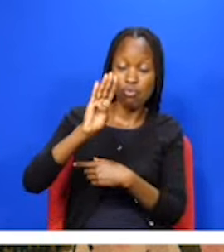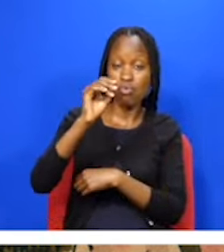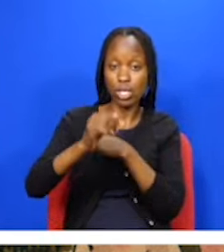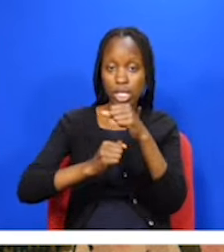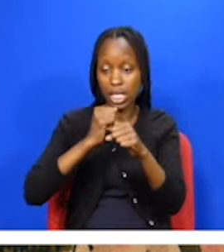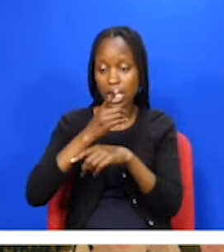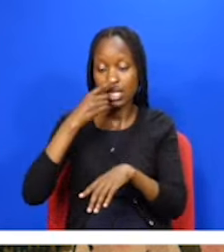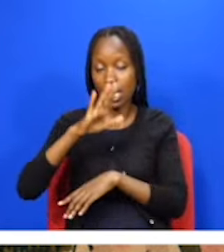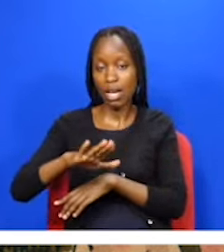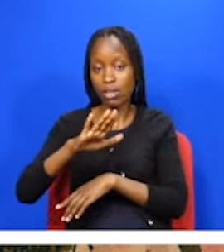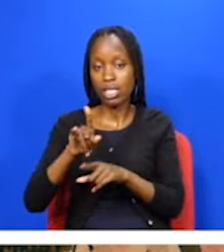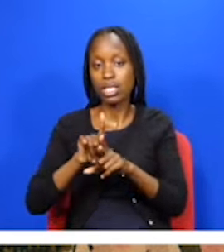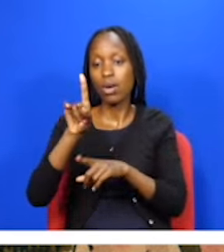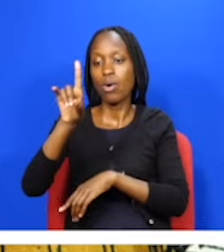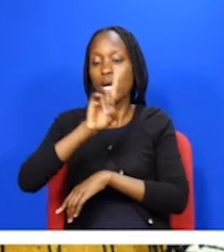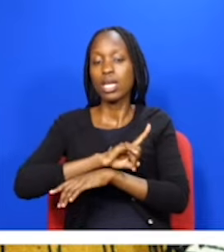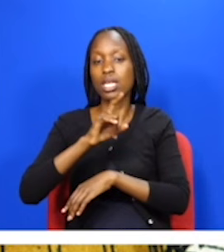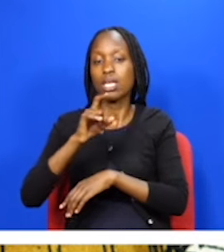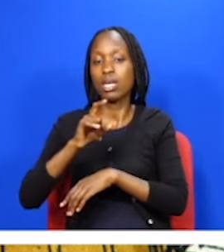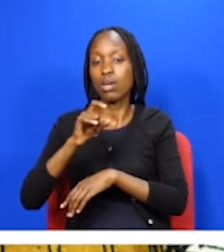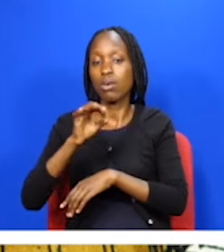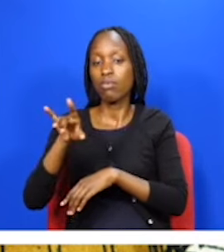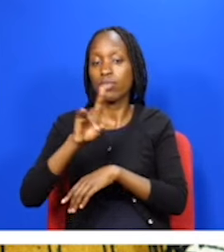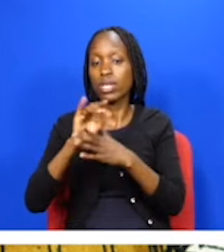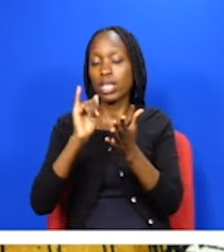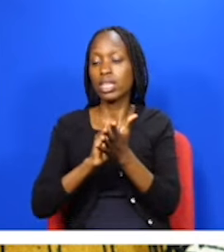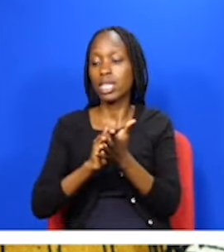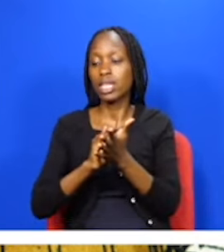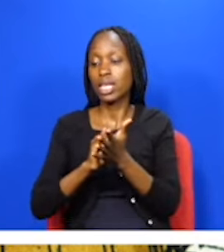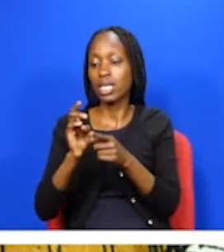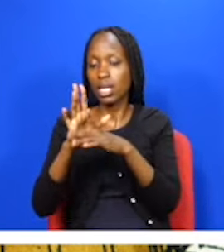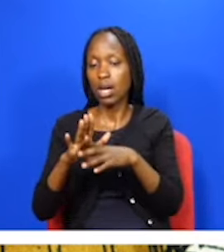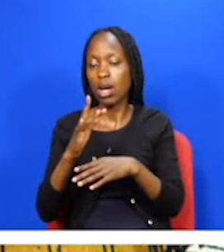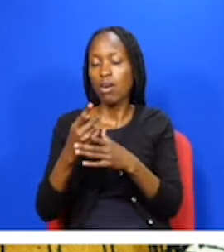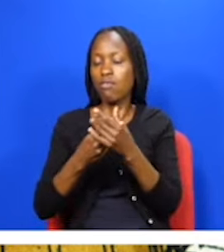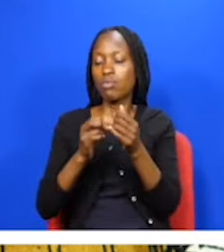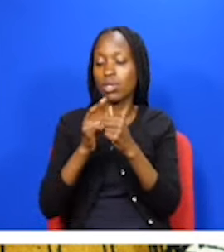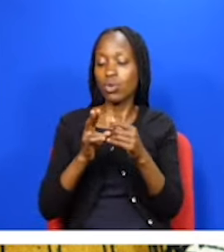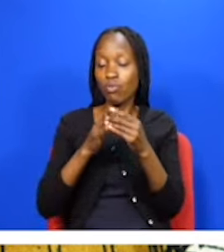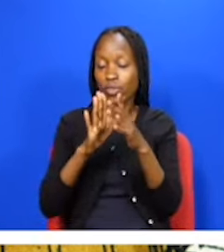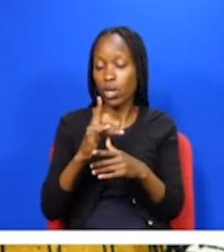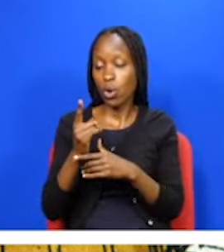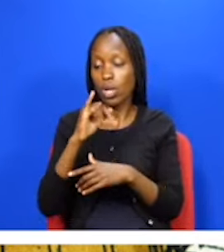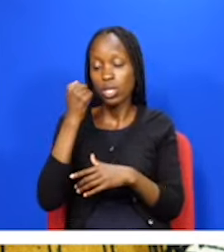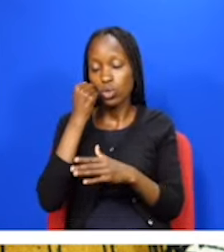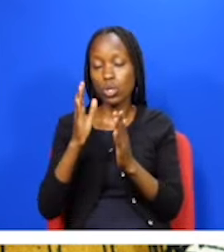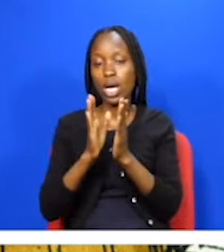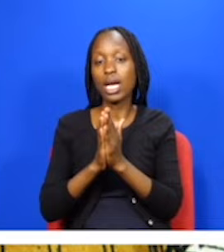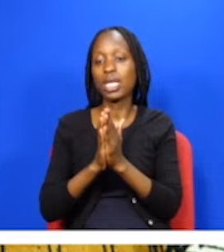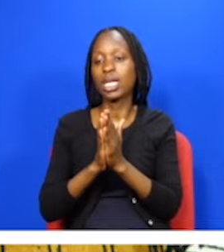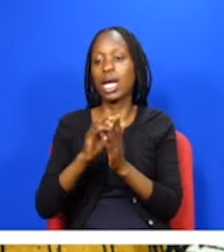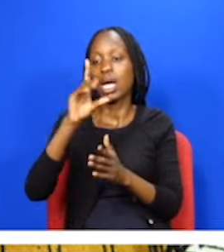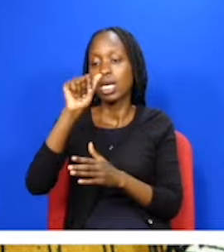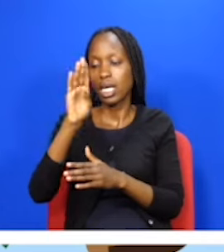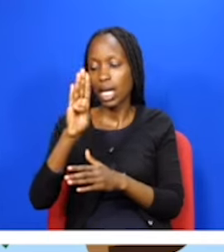meant 1 year for every day the spies had gone. Out of the 12 men, only Joshua and Caleb had entered into Canaan. The rest died